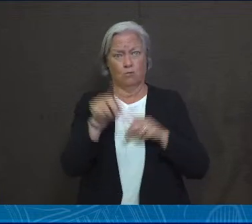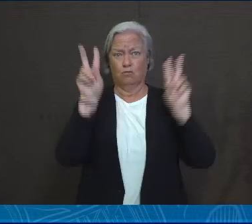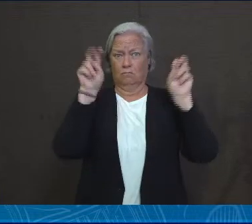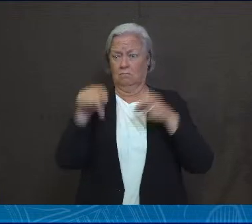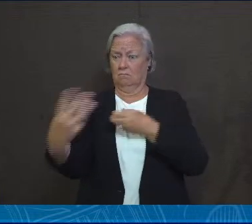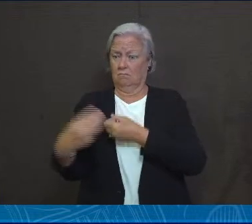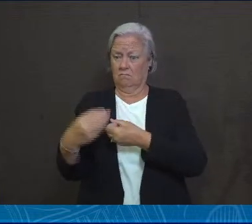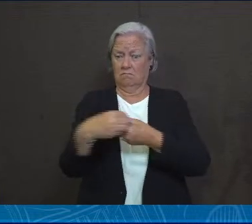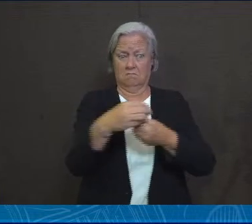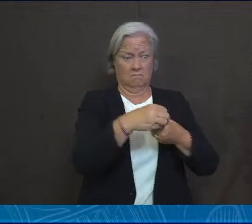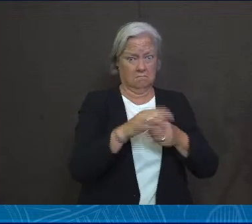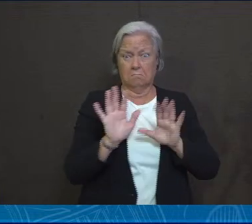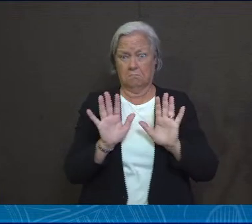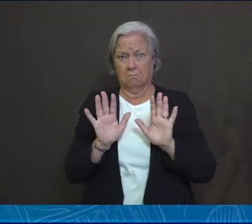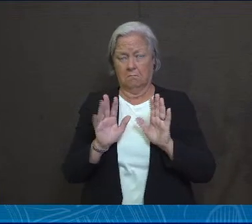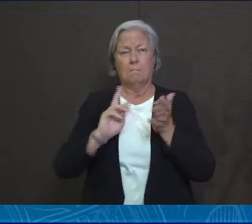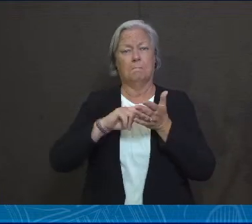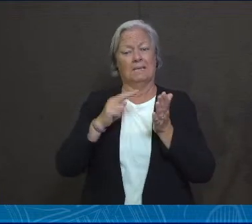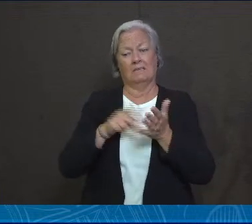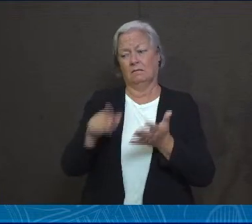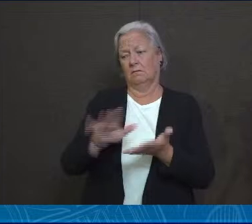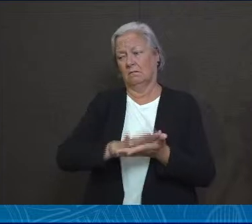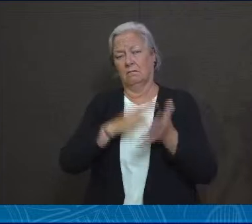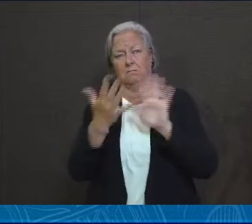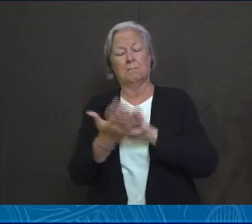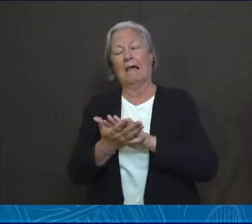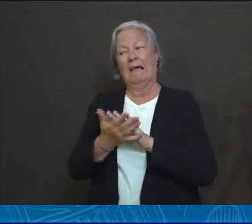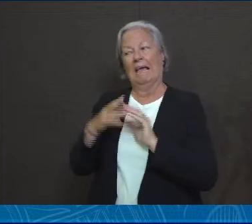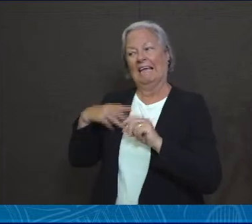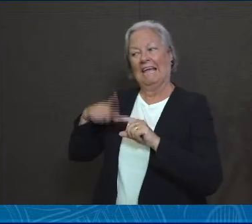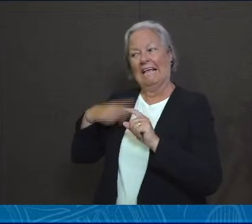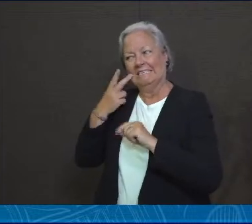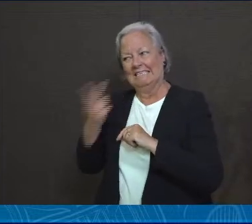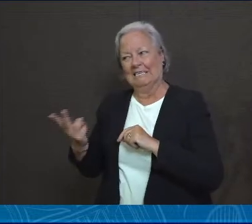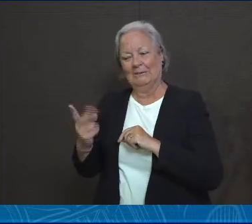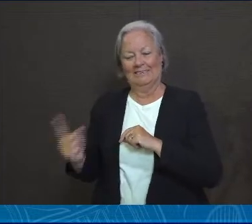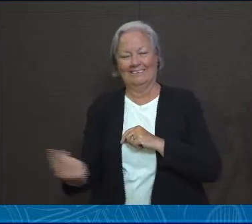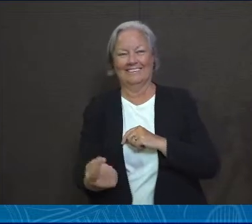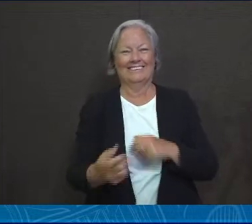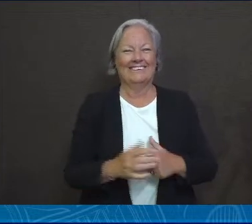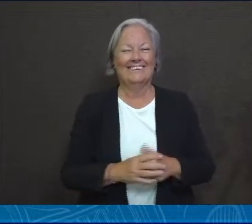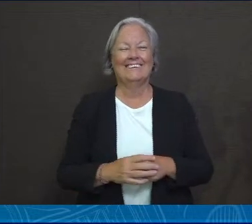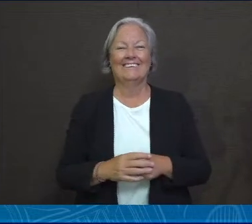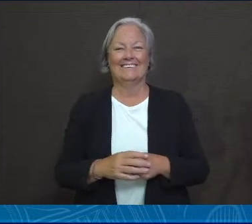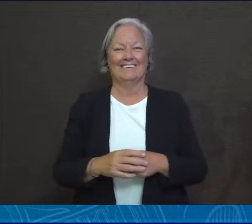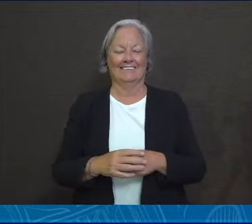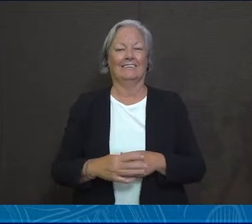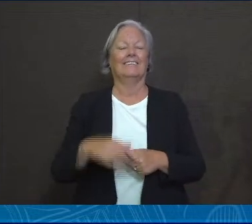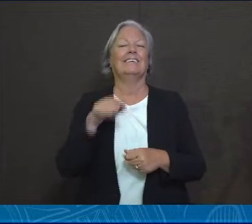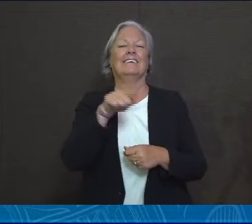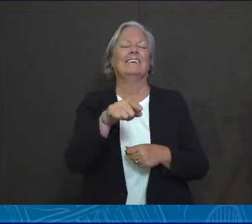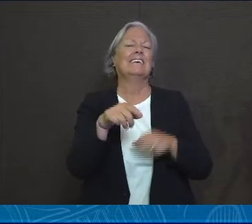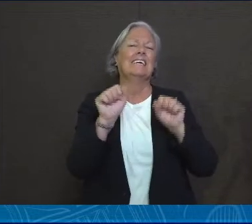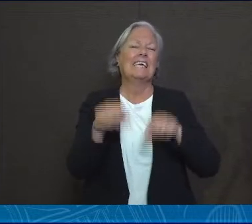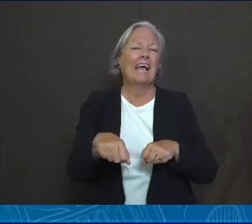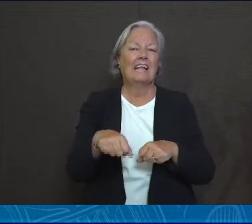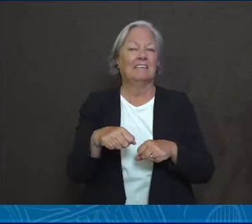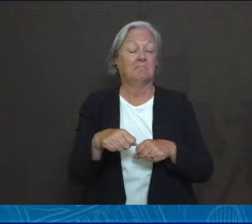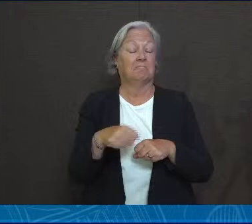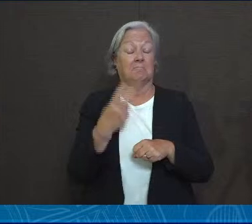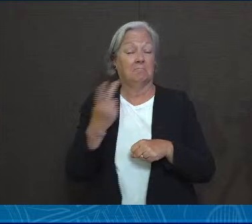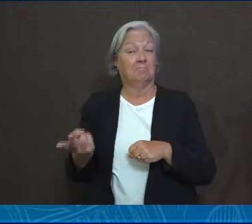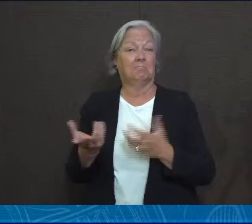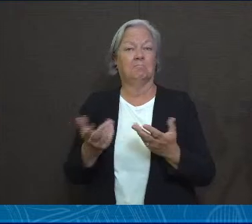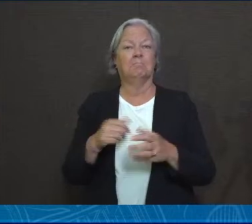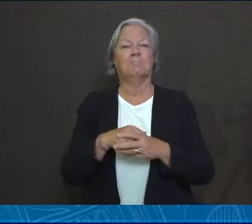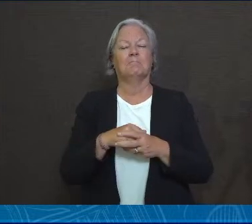saves $15 in terms of disaster response. But the problem is that that takes political will. It takes political